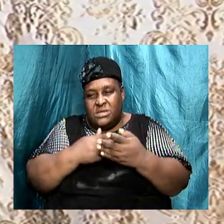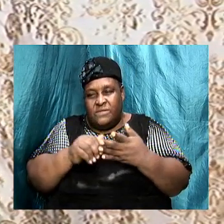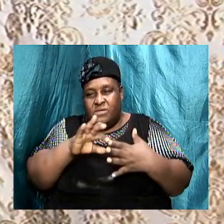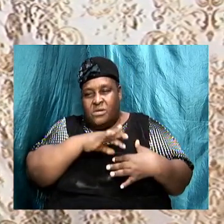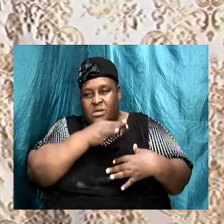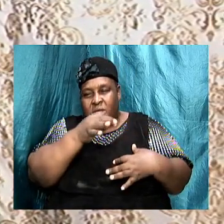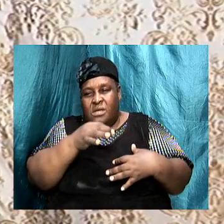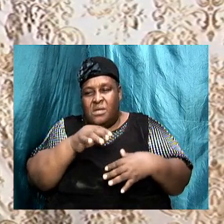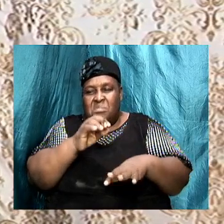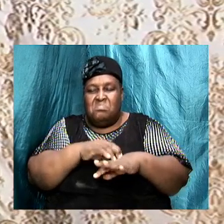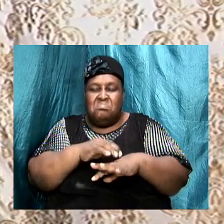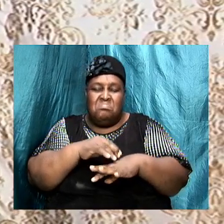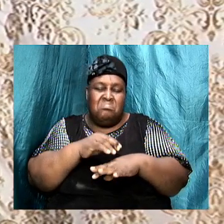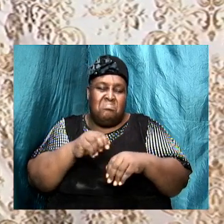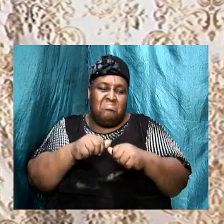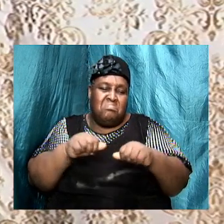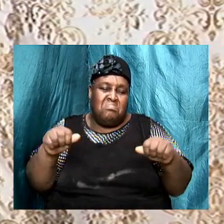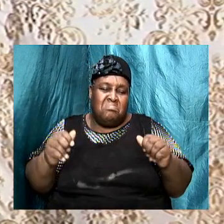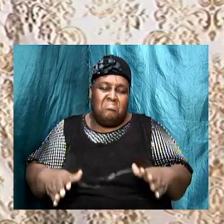man was at the altar for years.